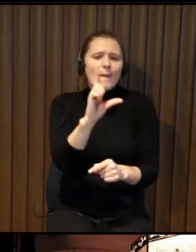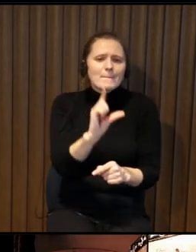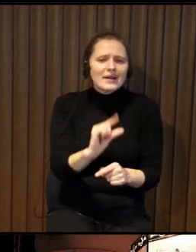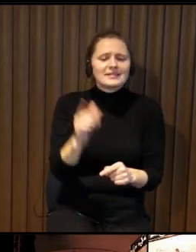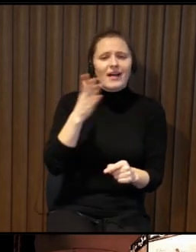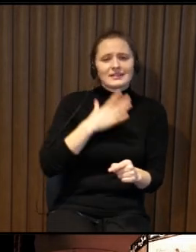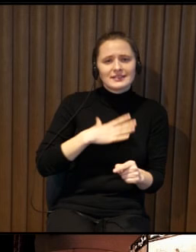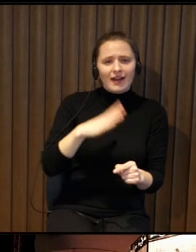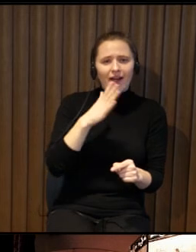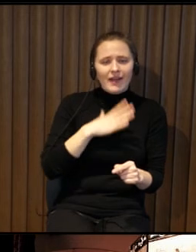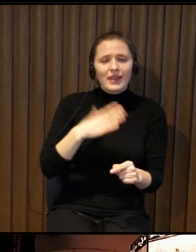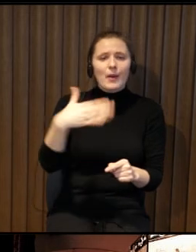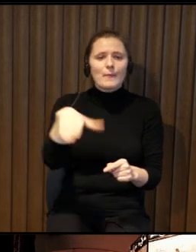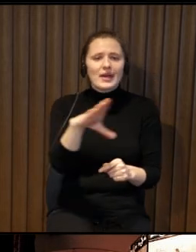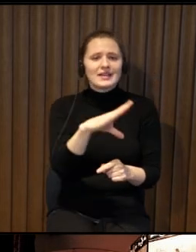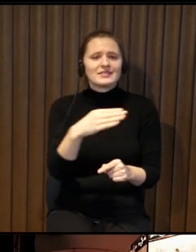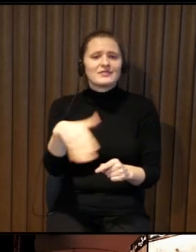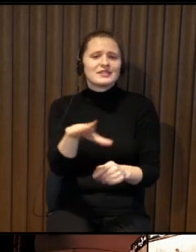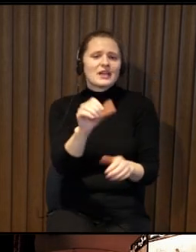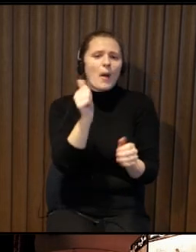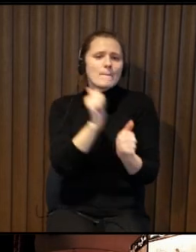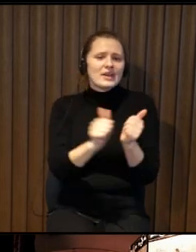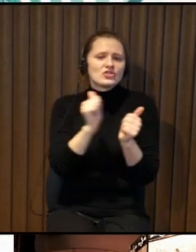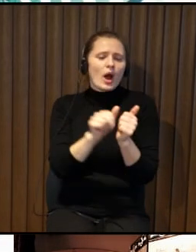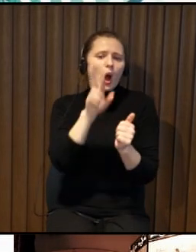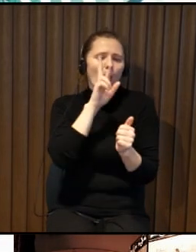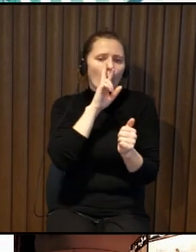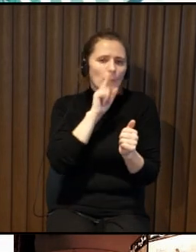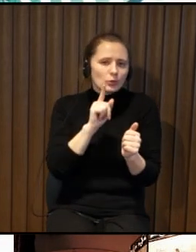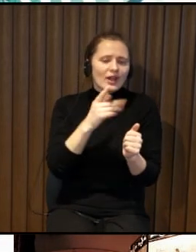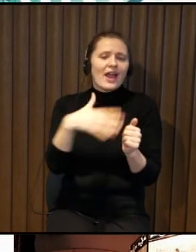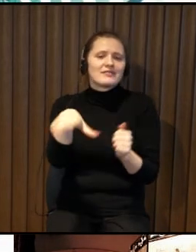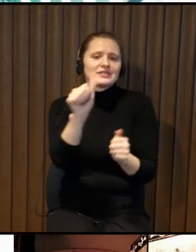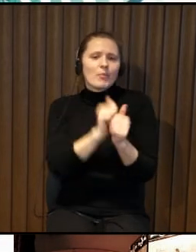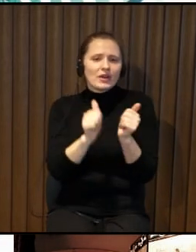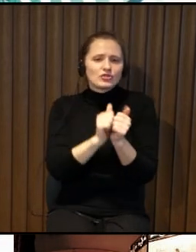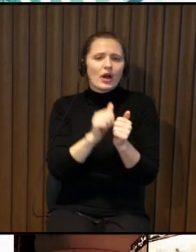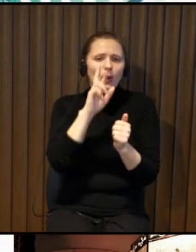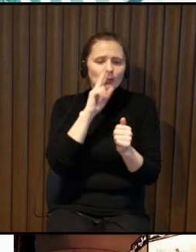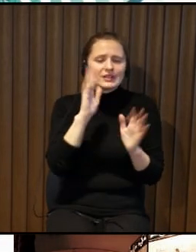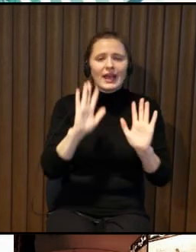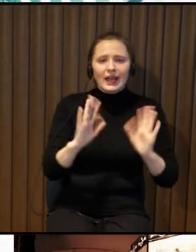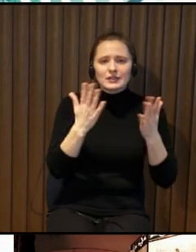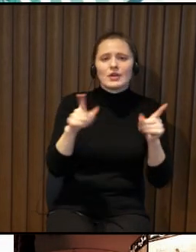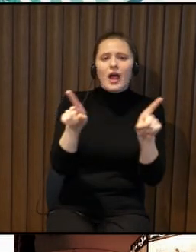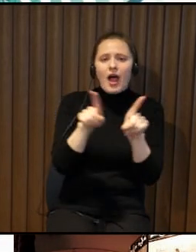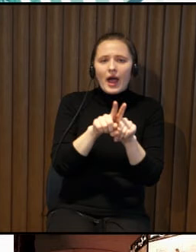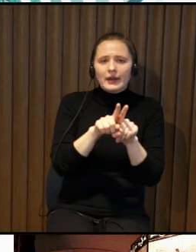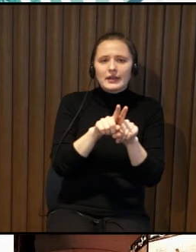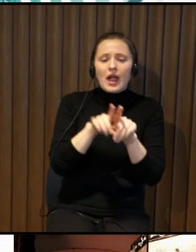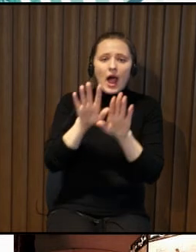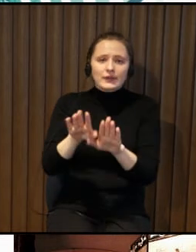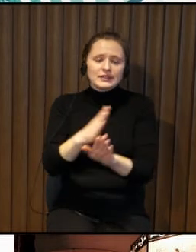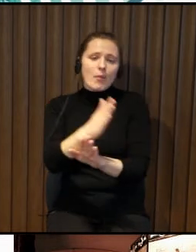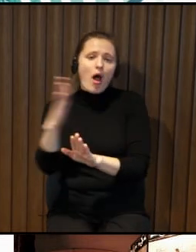out at that outer edge of our human starburst. This is why, over the many decades of